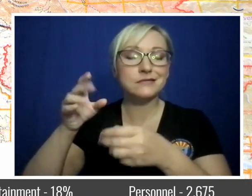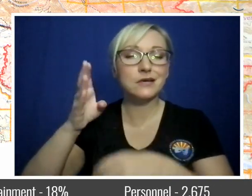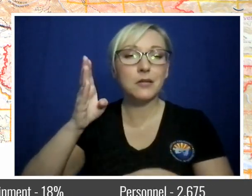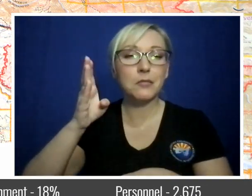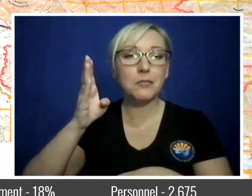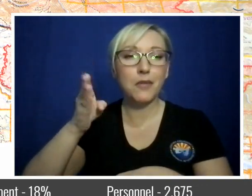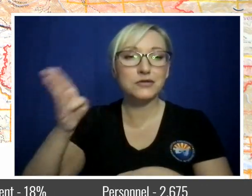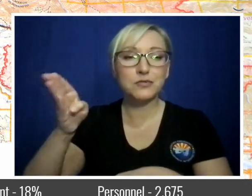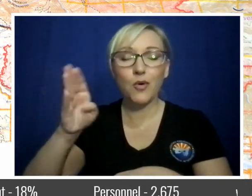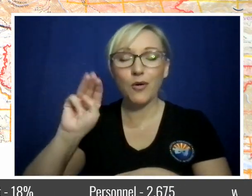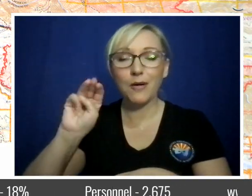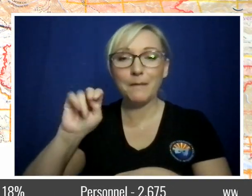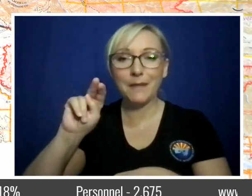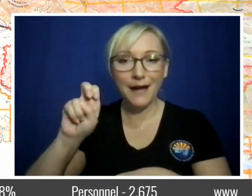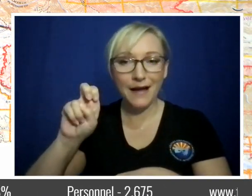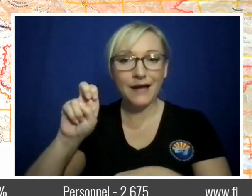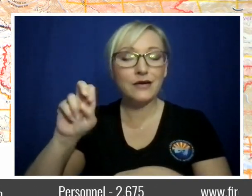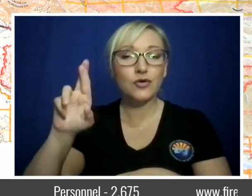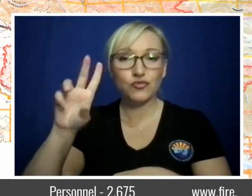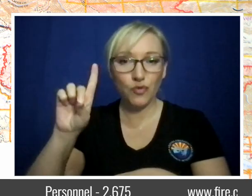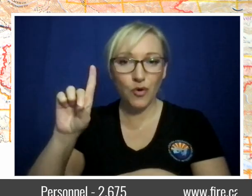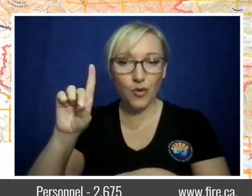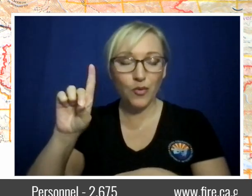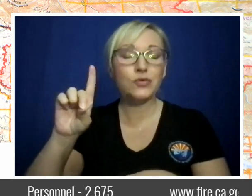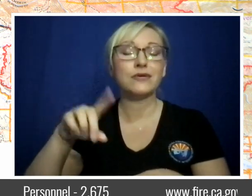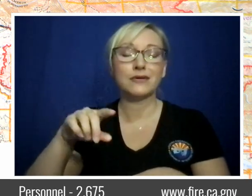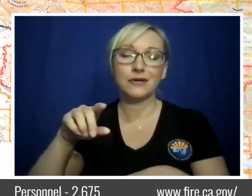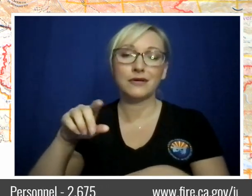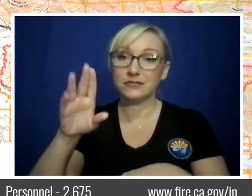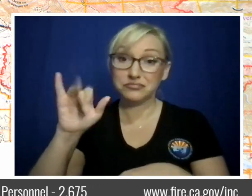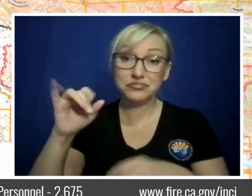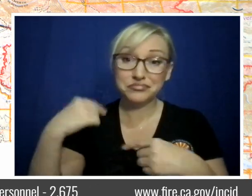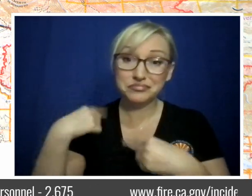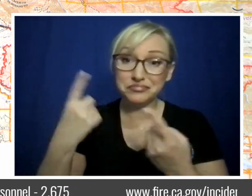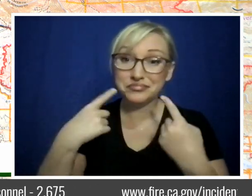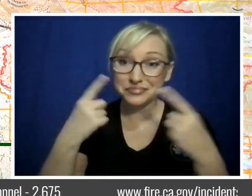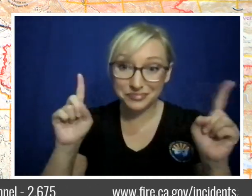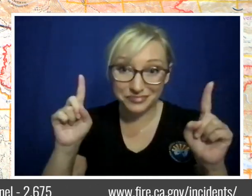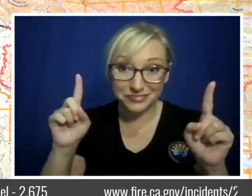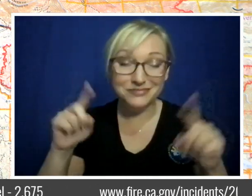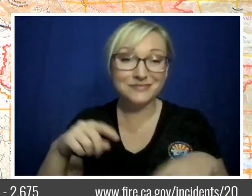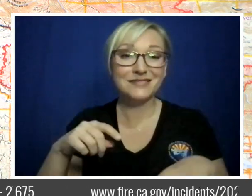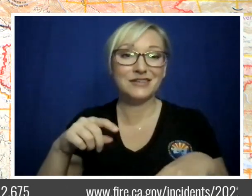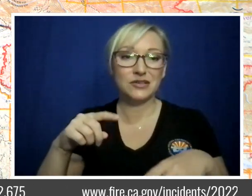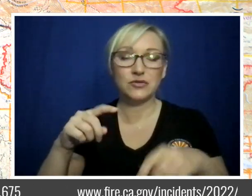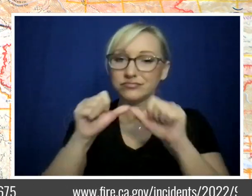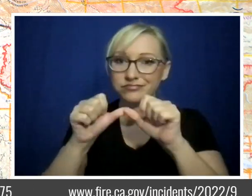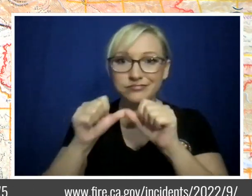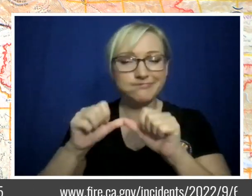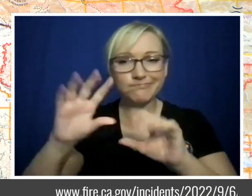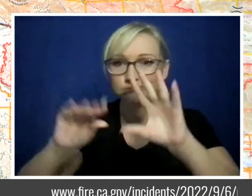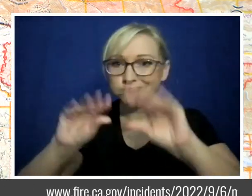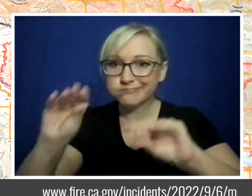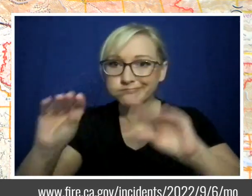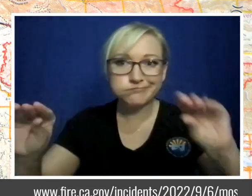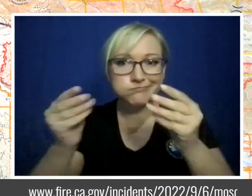and we're being successful down there. Continues to look really good, and we continue to mop up and try to secure that